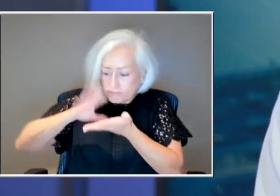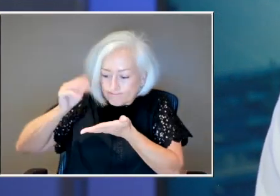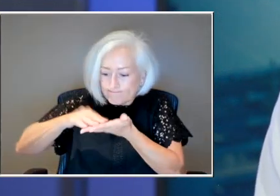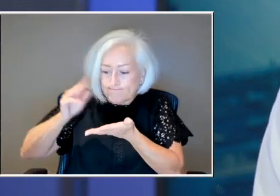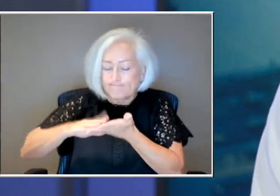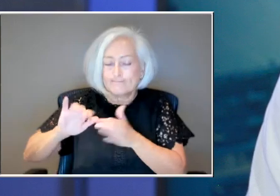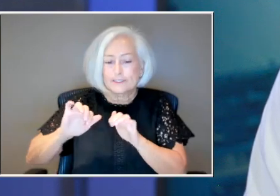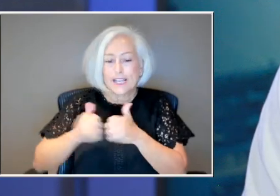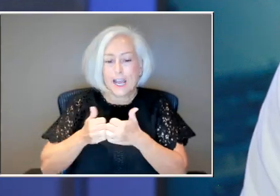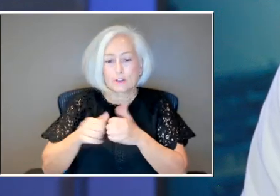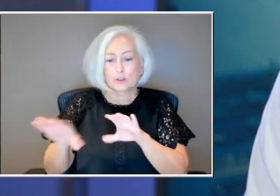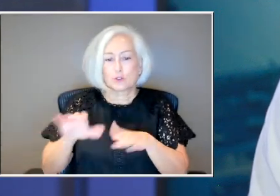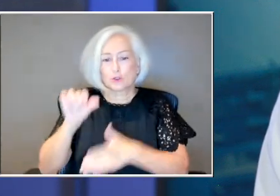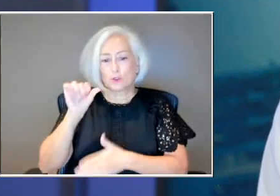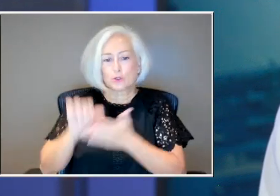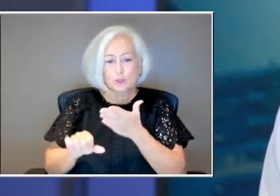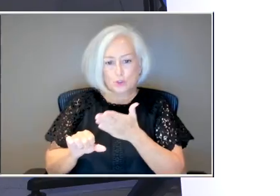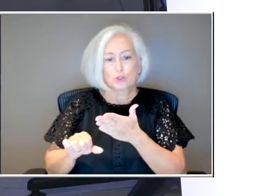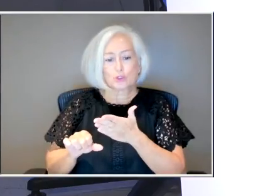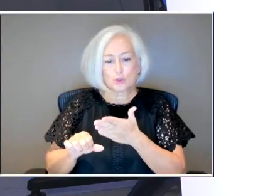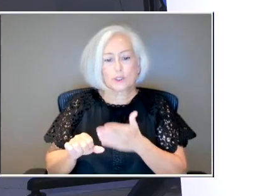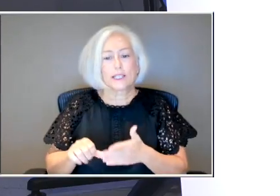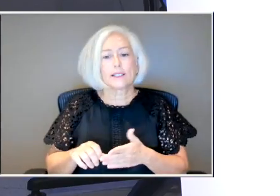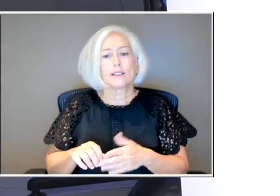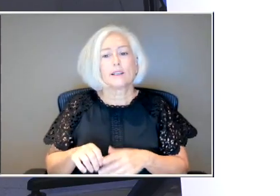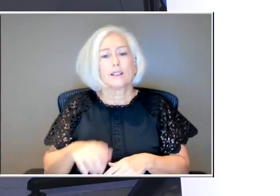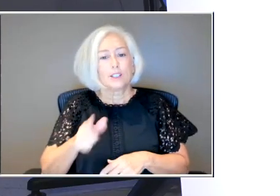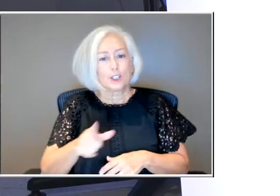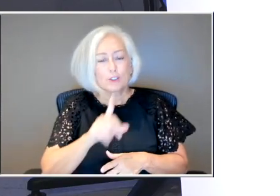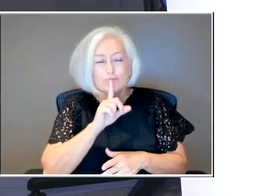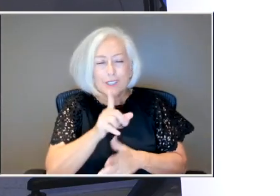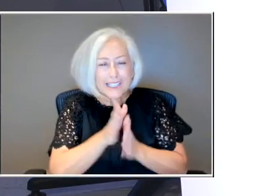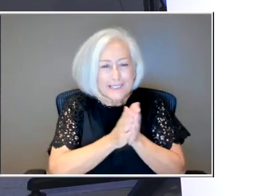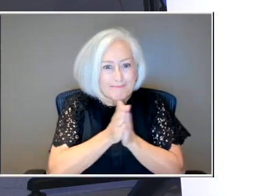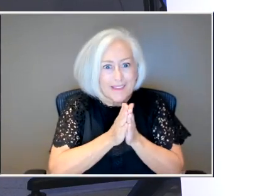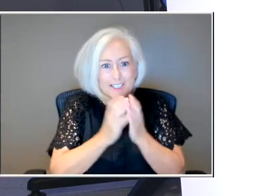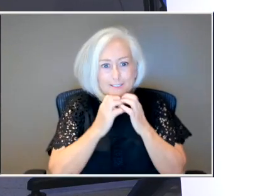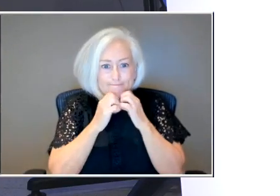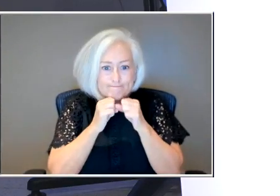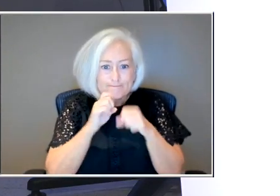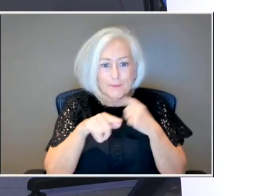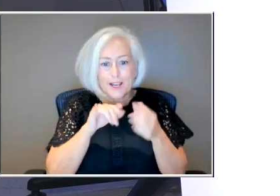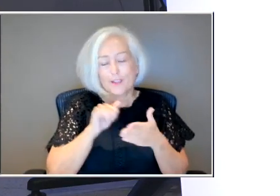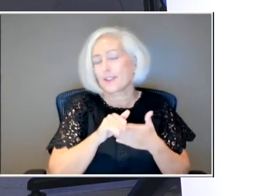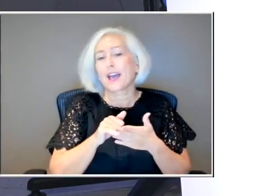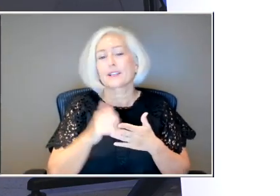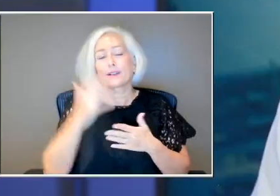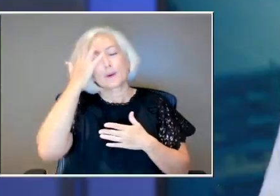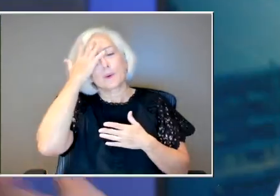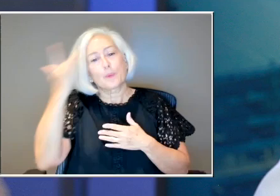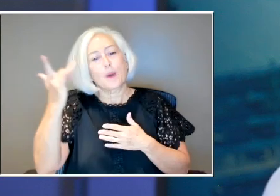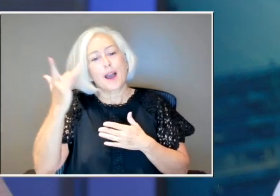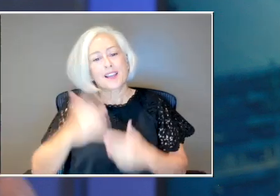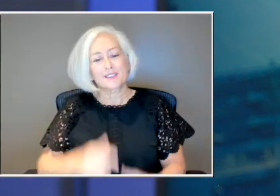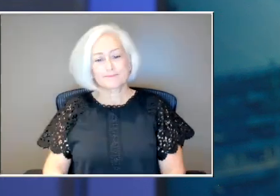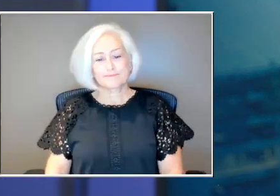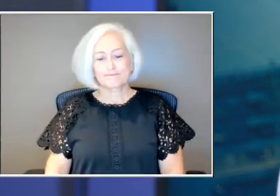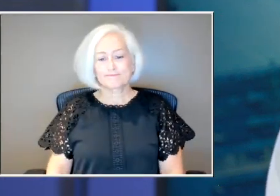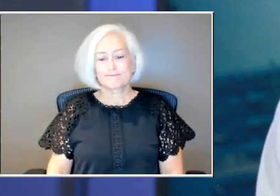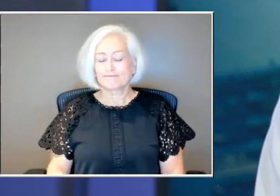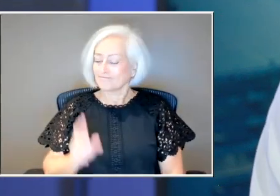in treating this disease surgically. You're very passionate about this. You know, what drives that? I just think it's people like